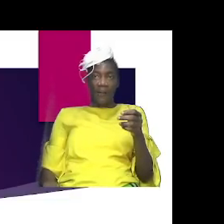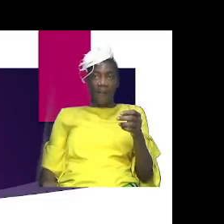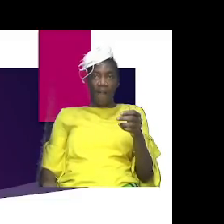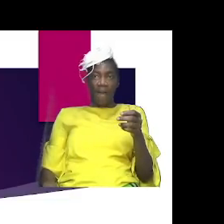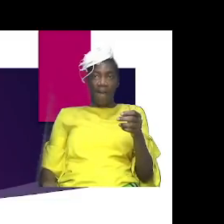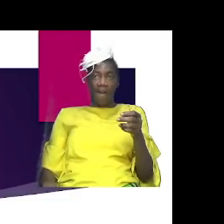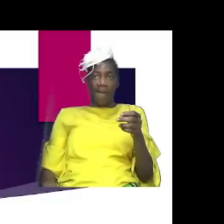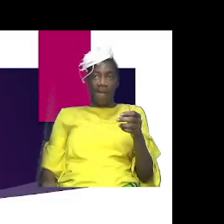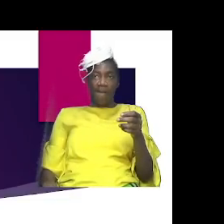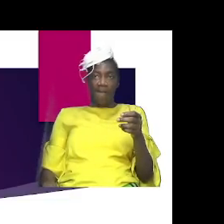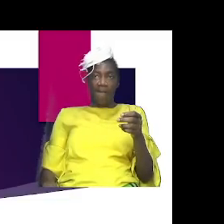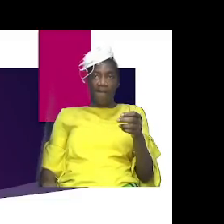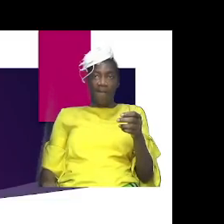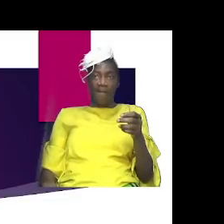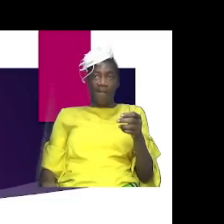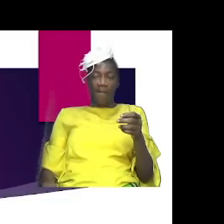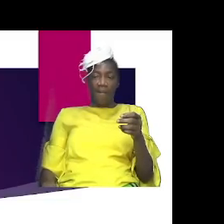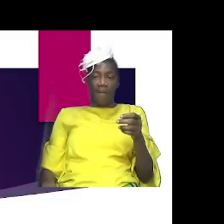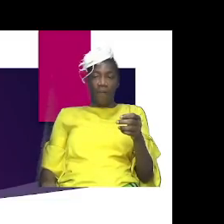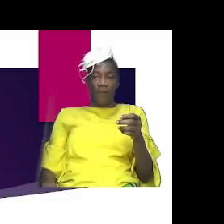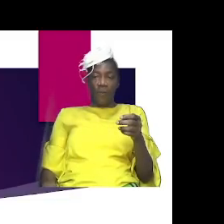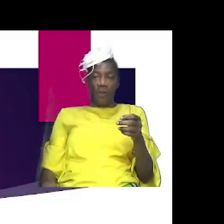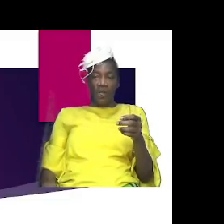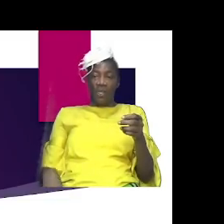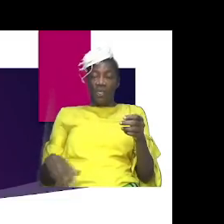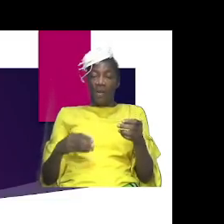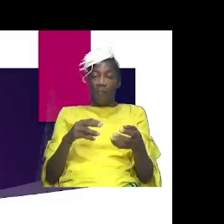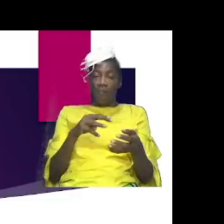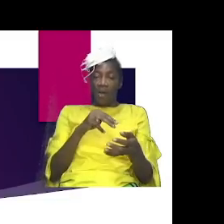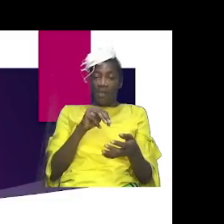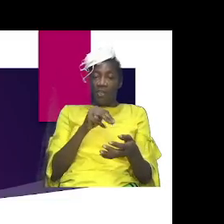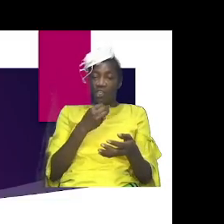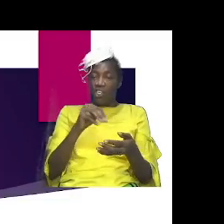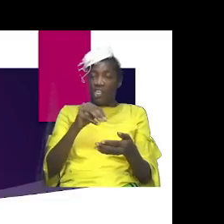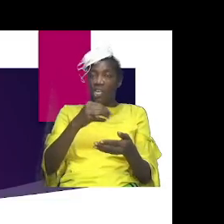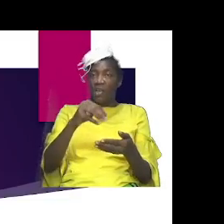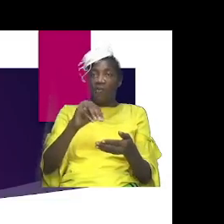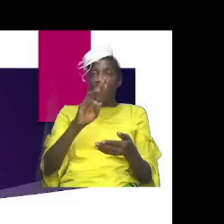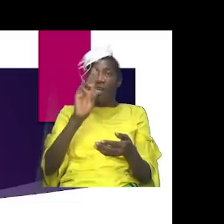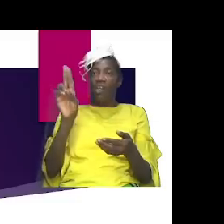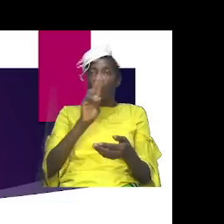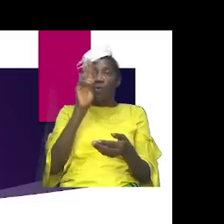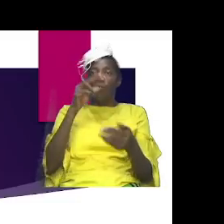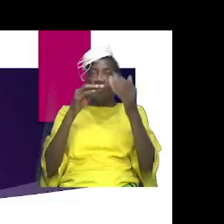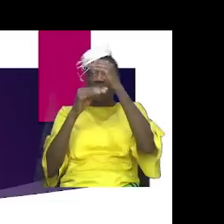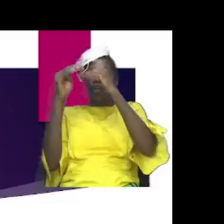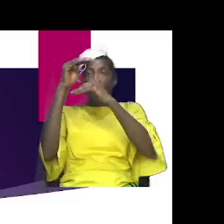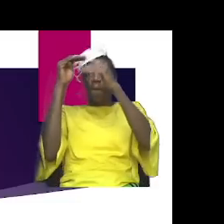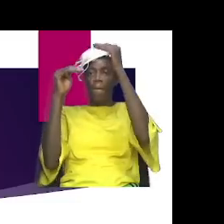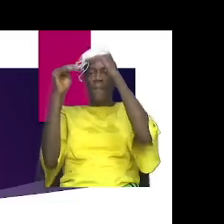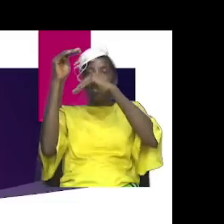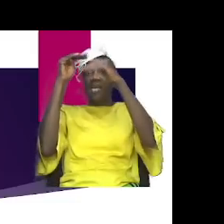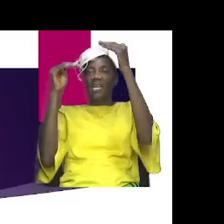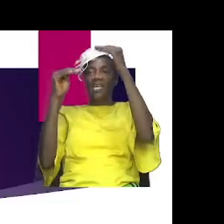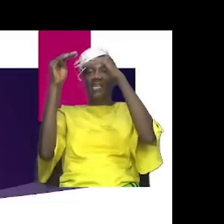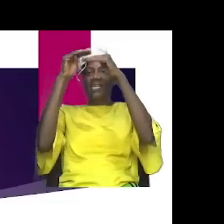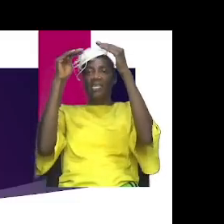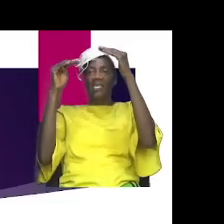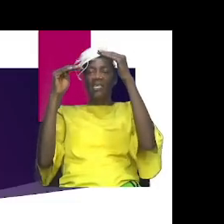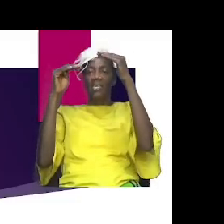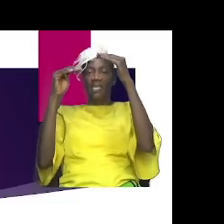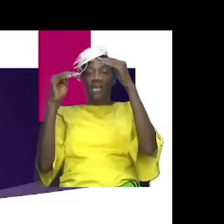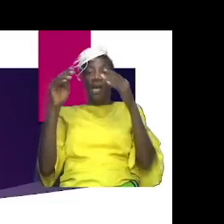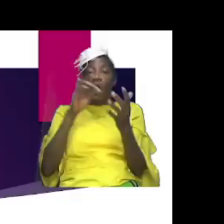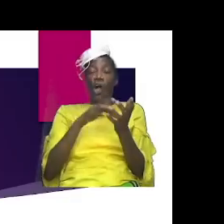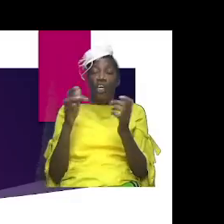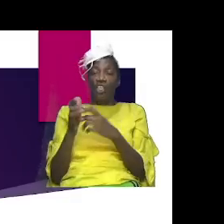He's saying that the material that we are using to build the structure on the foundation which is